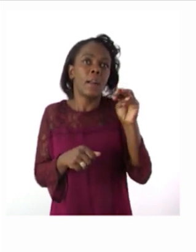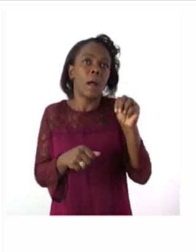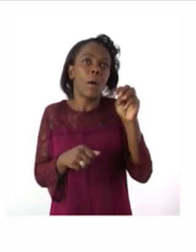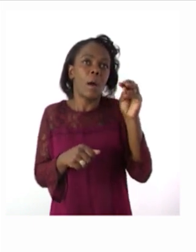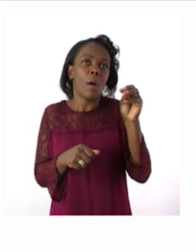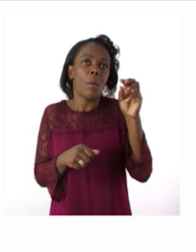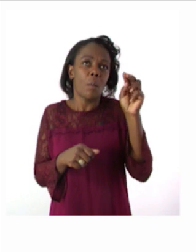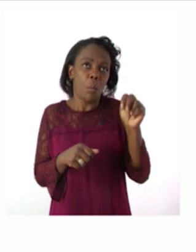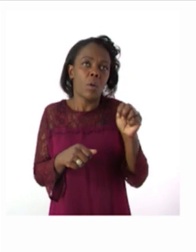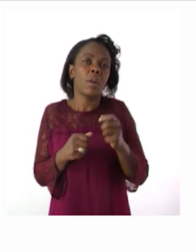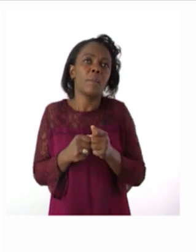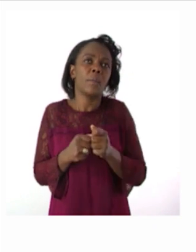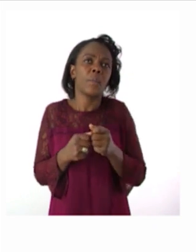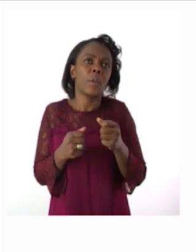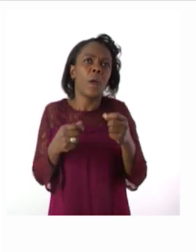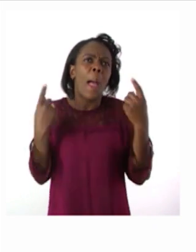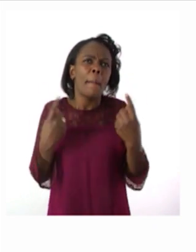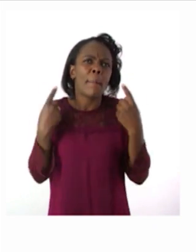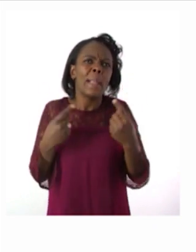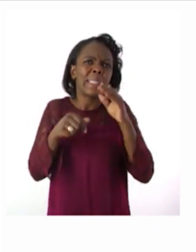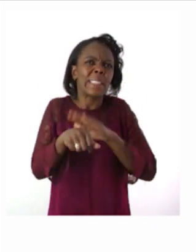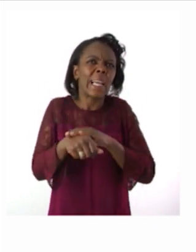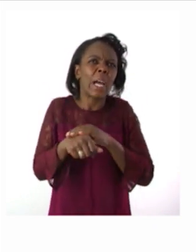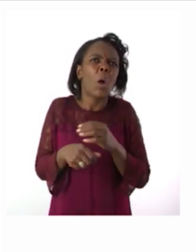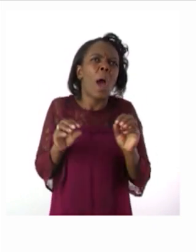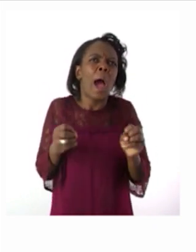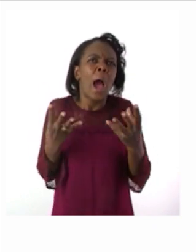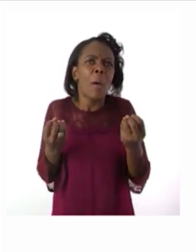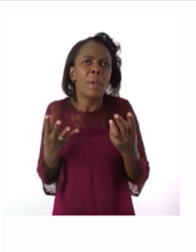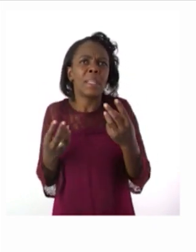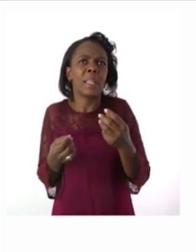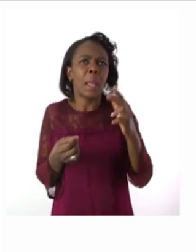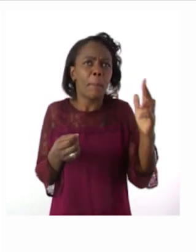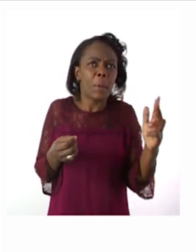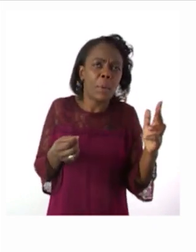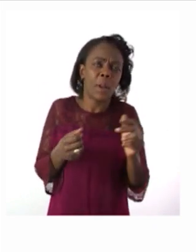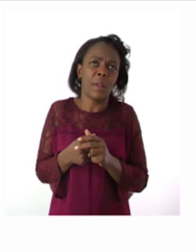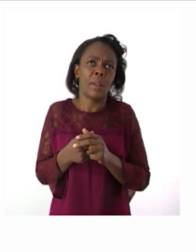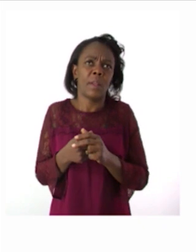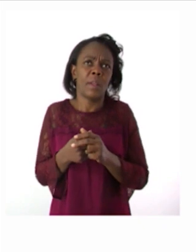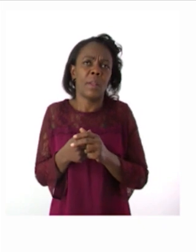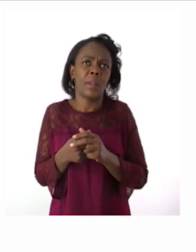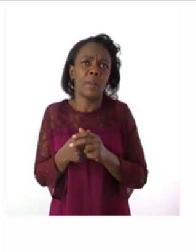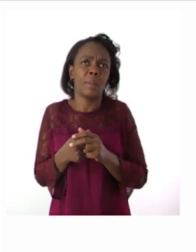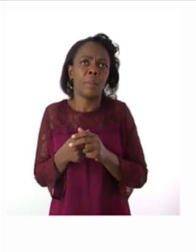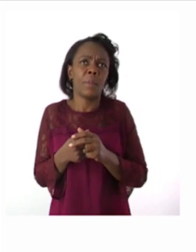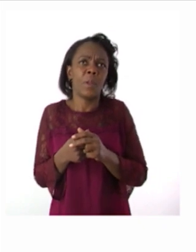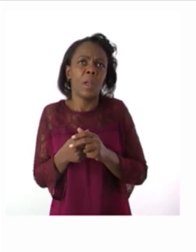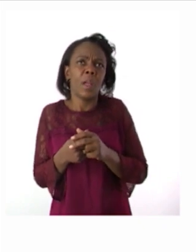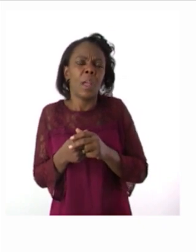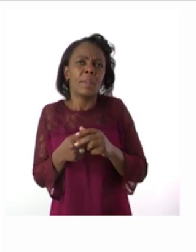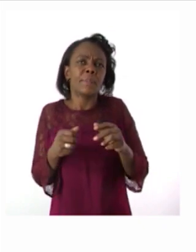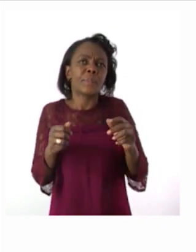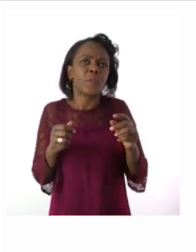with 2 people, not only one person, 2 people. So we're not going to say Tyler, we're not going to say he plays